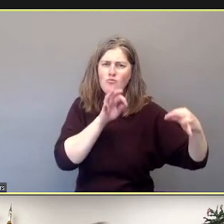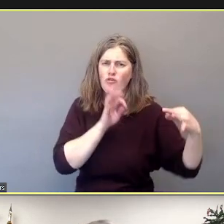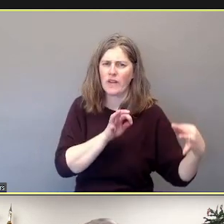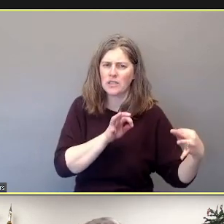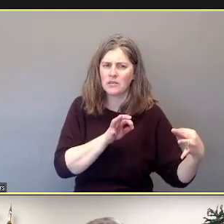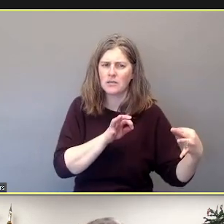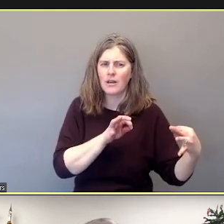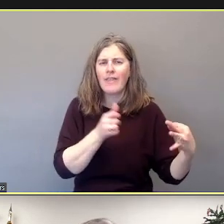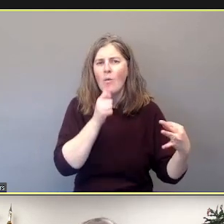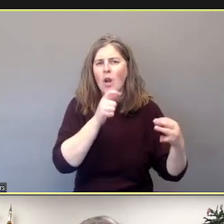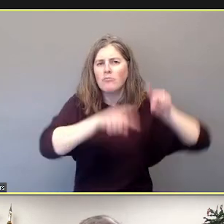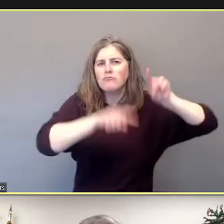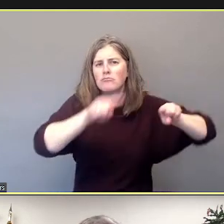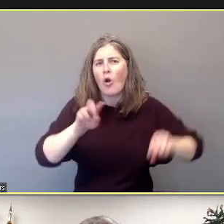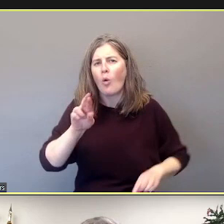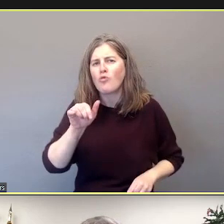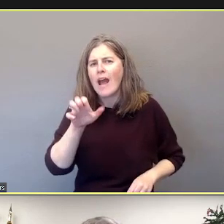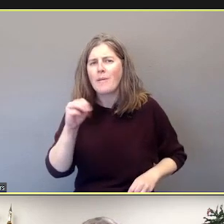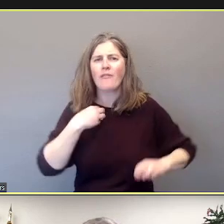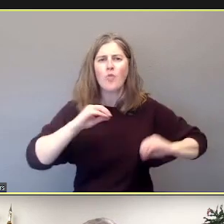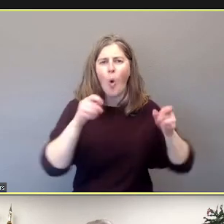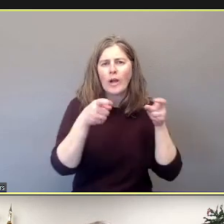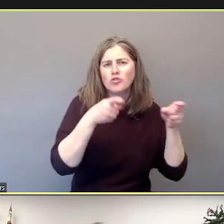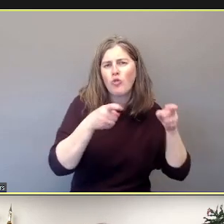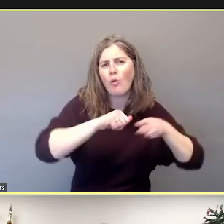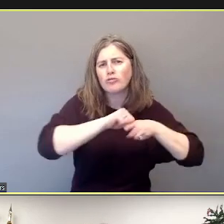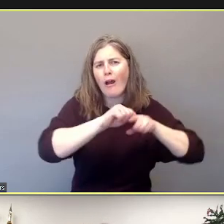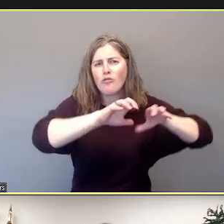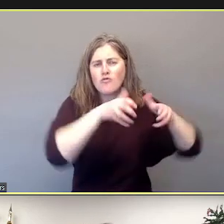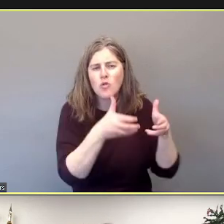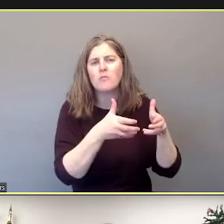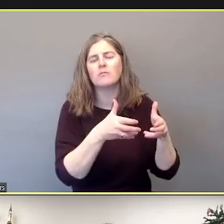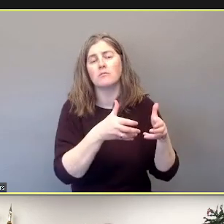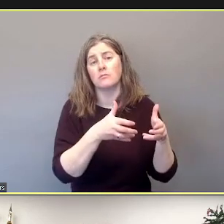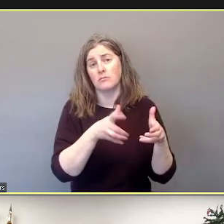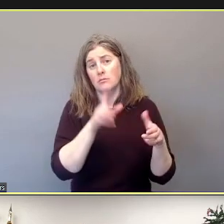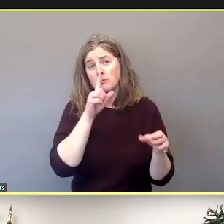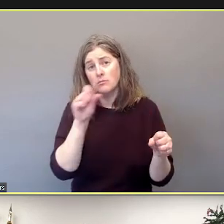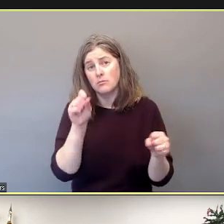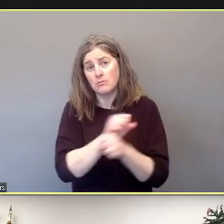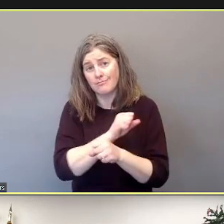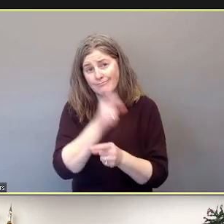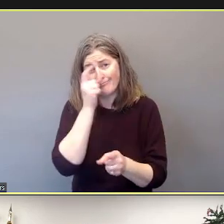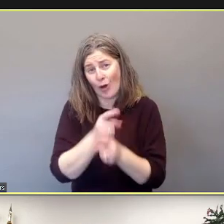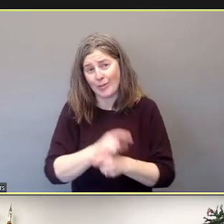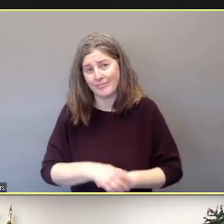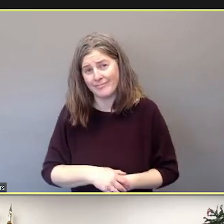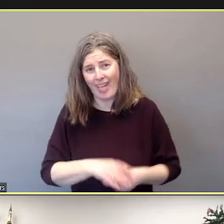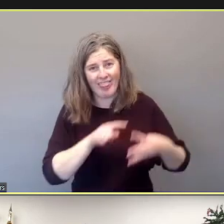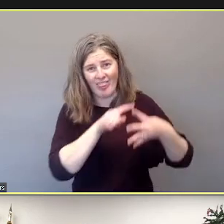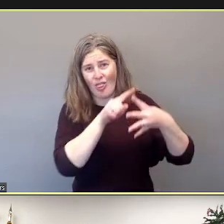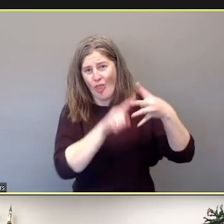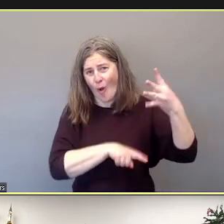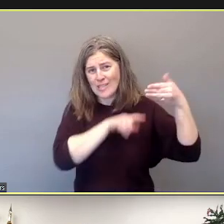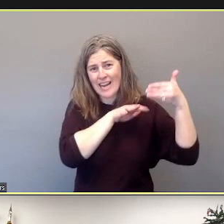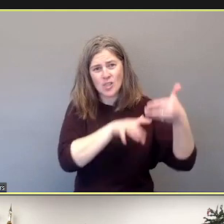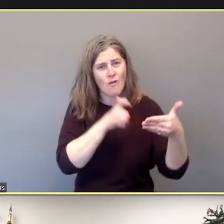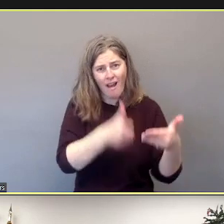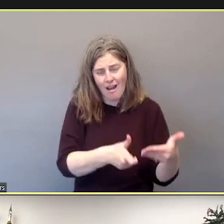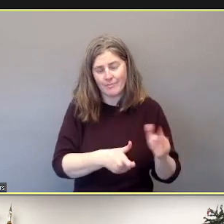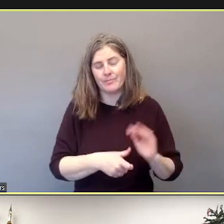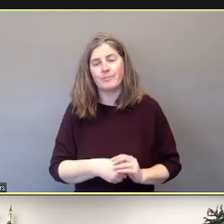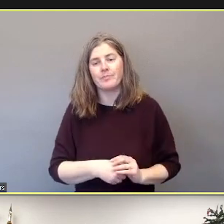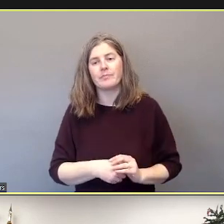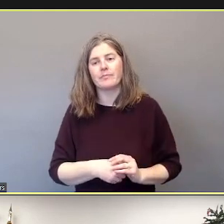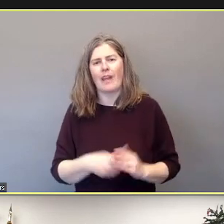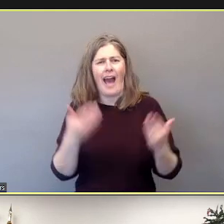weren't randomized or controlled trials. And that's absolutely correct. They were not. And I don't know